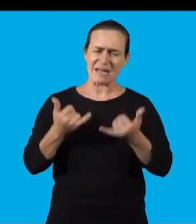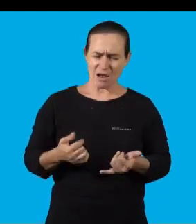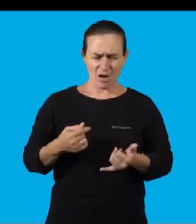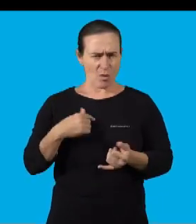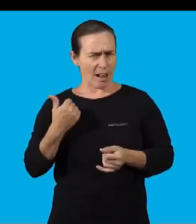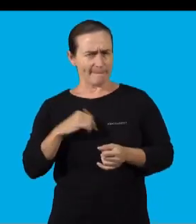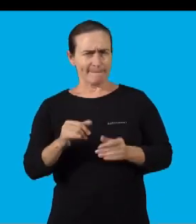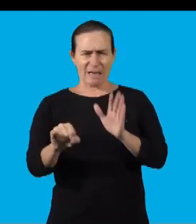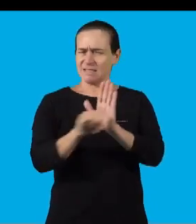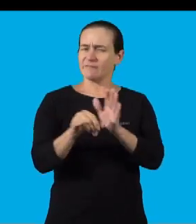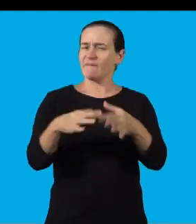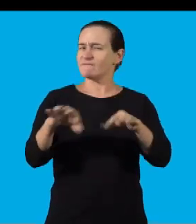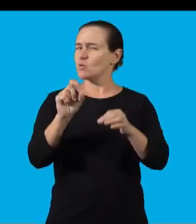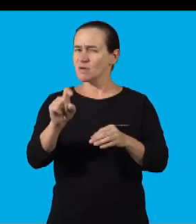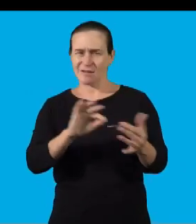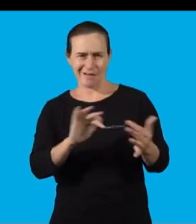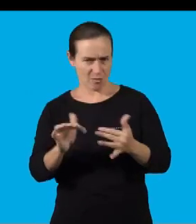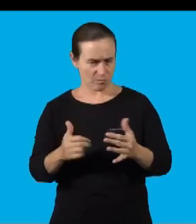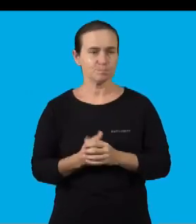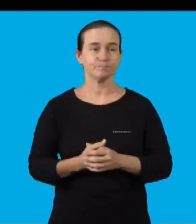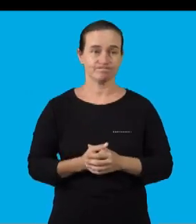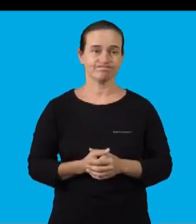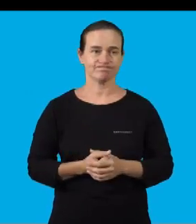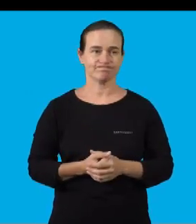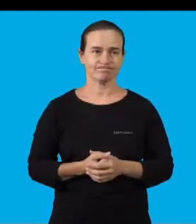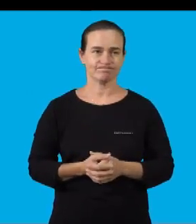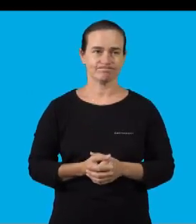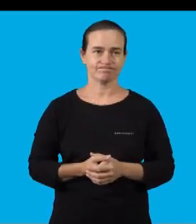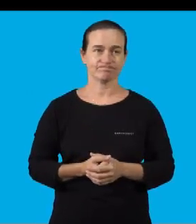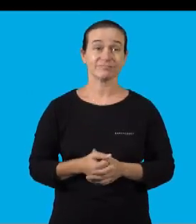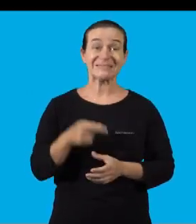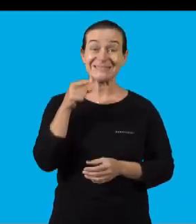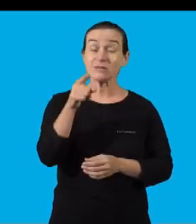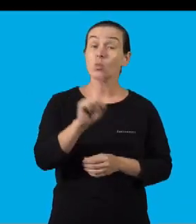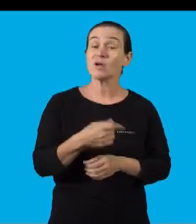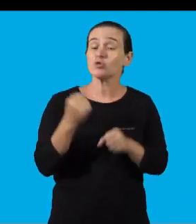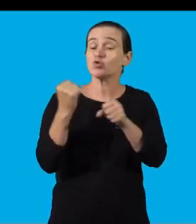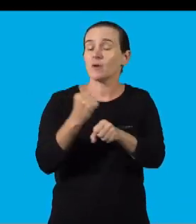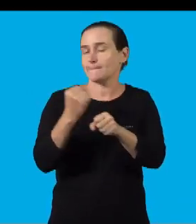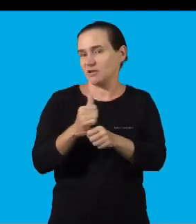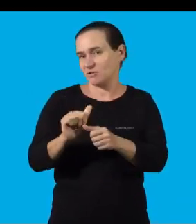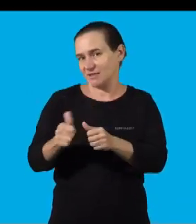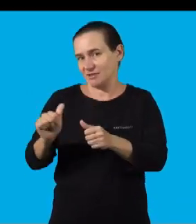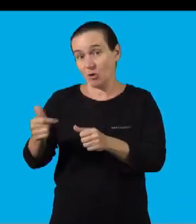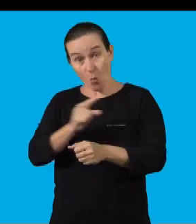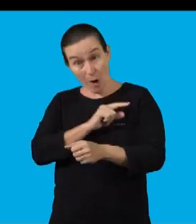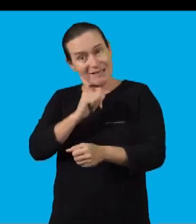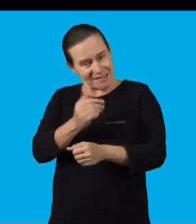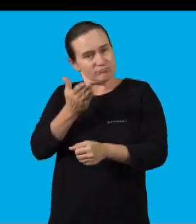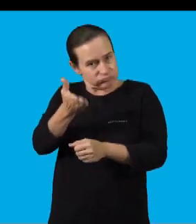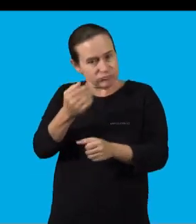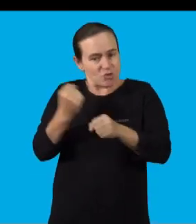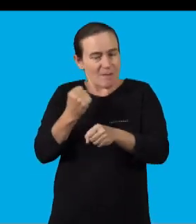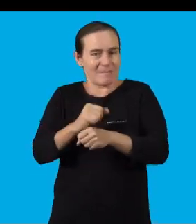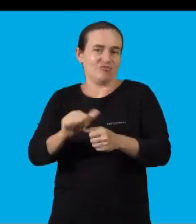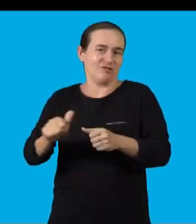find the value of x? Well, we know that this is a geometric sequence because the statement tells us